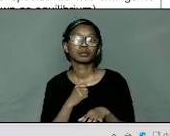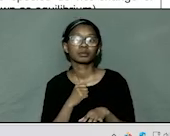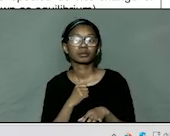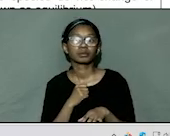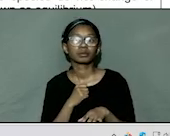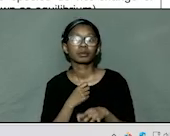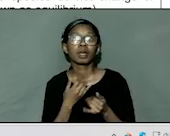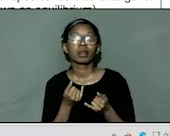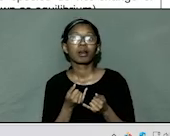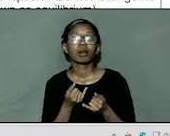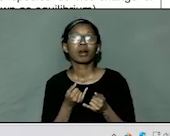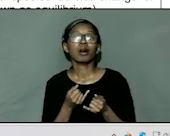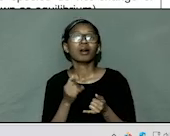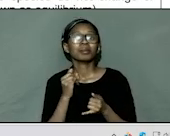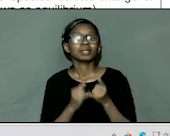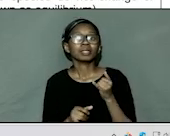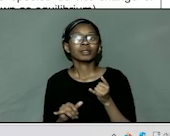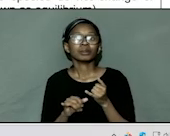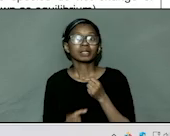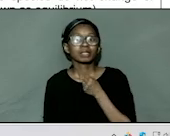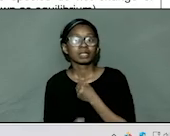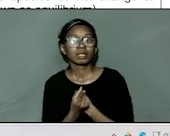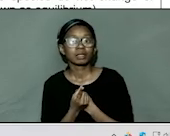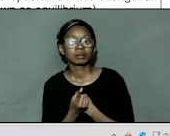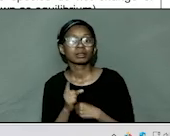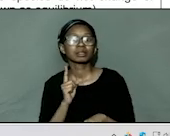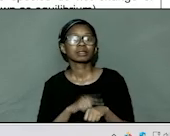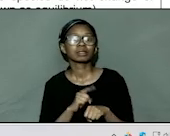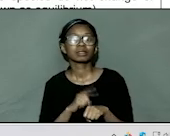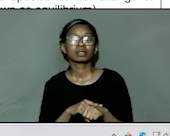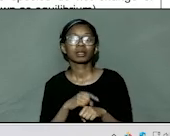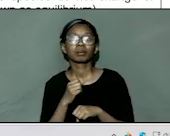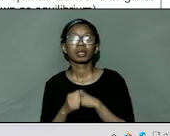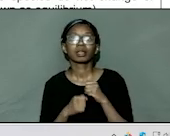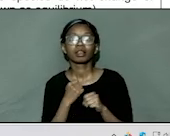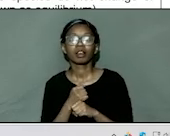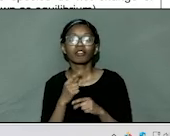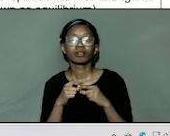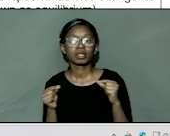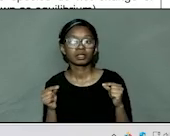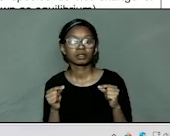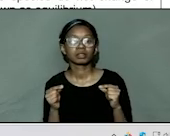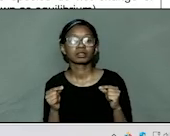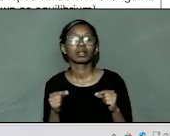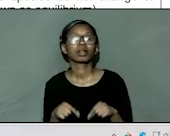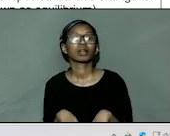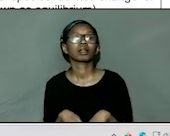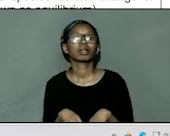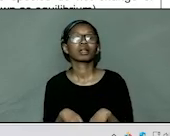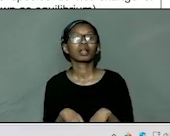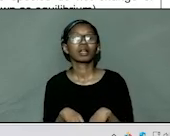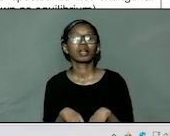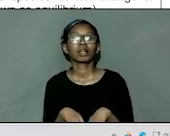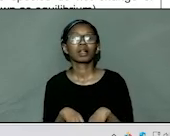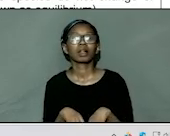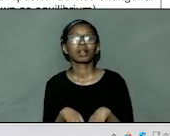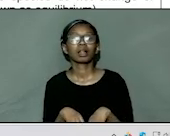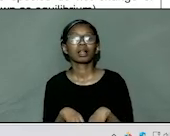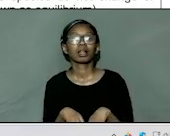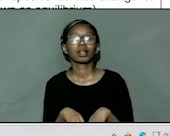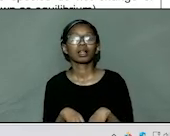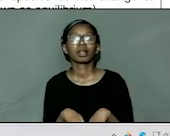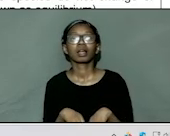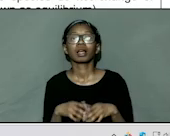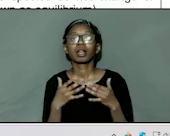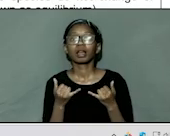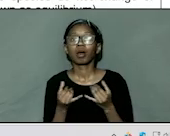Mistake that is done at the end of the year. Learners, instead of writing they reproduce, they write they